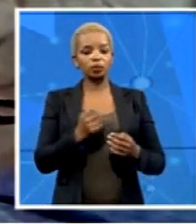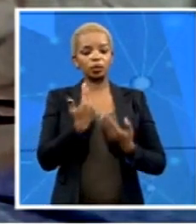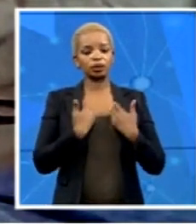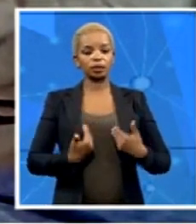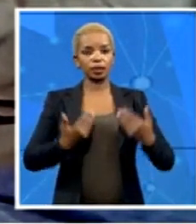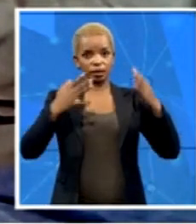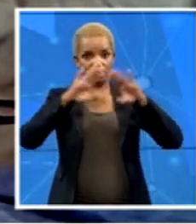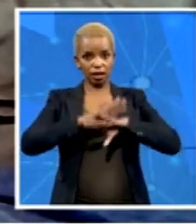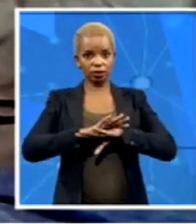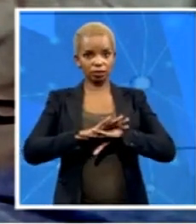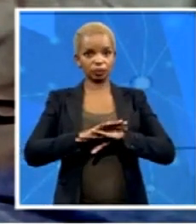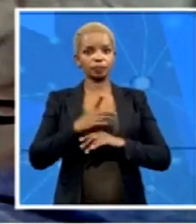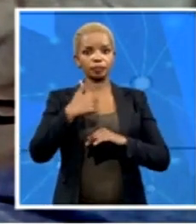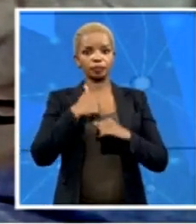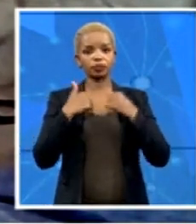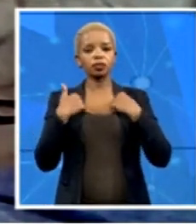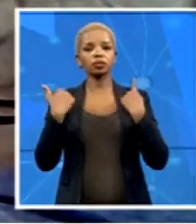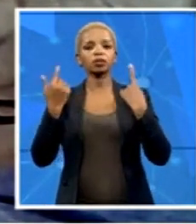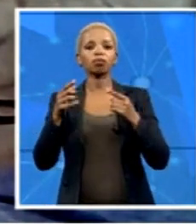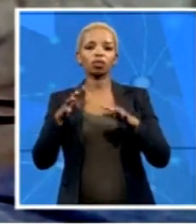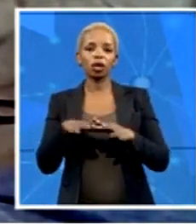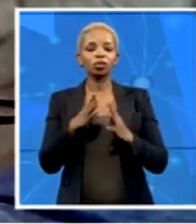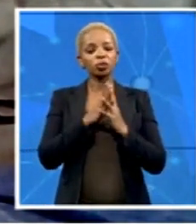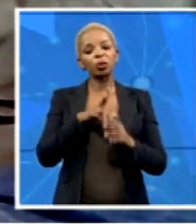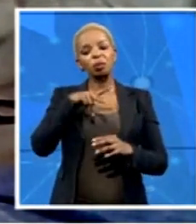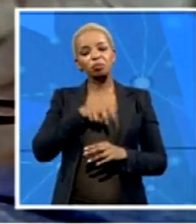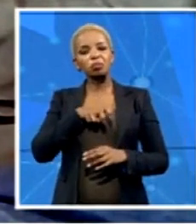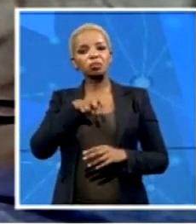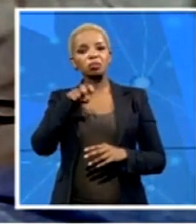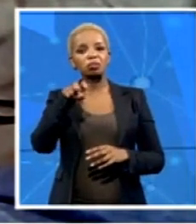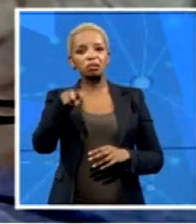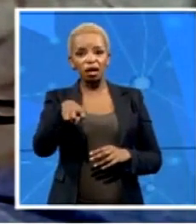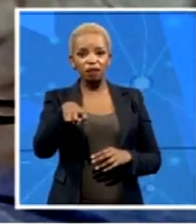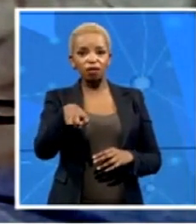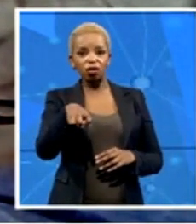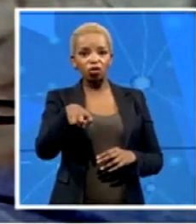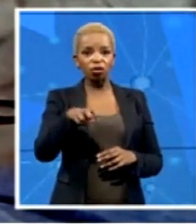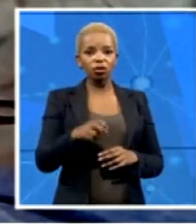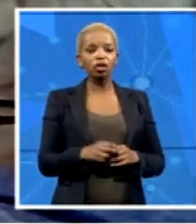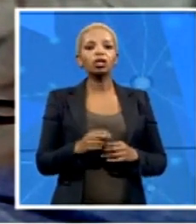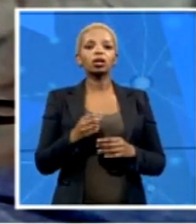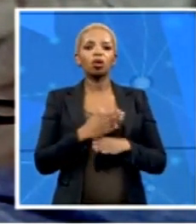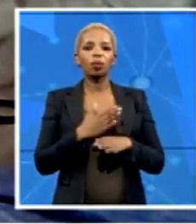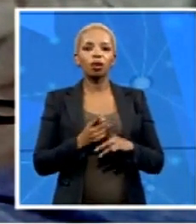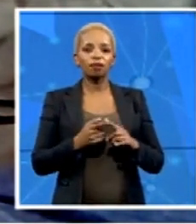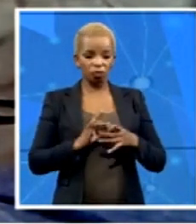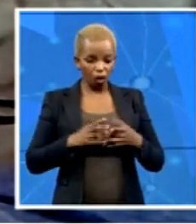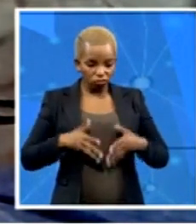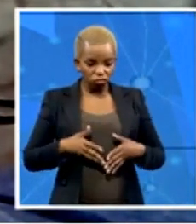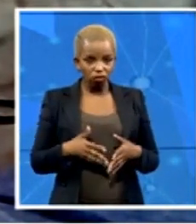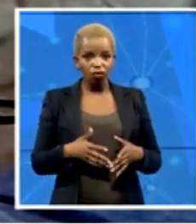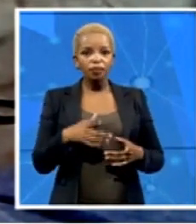limiting travel and like working from home if you're sick. And it was the first sort of mention of the whole